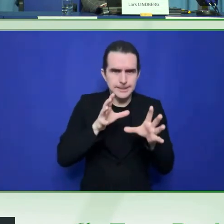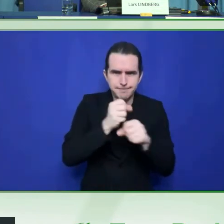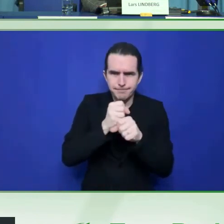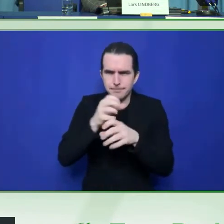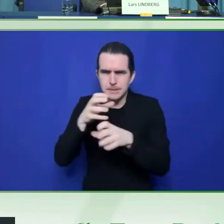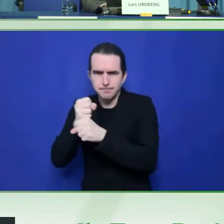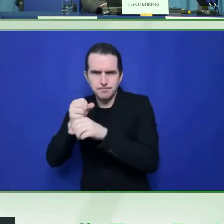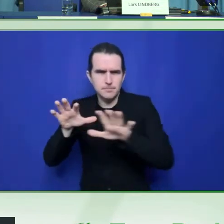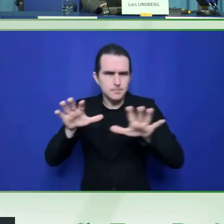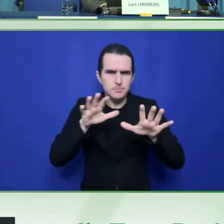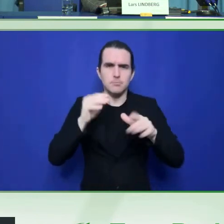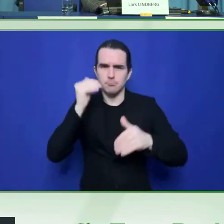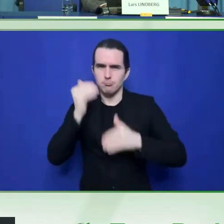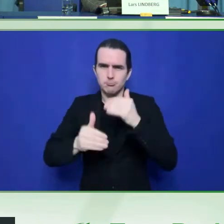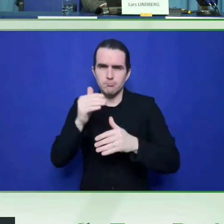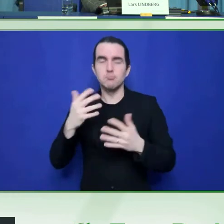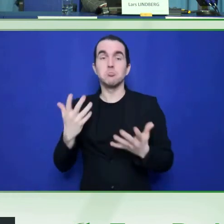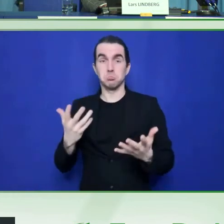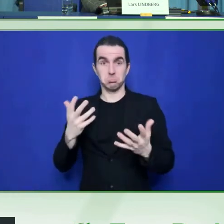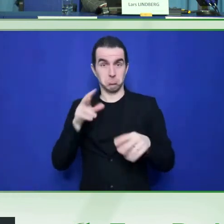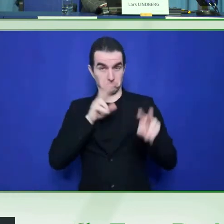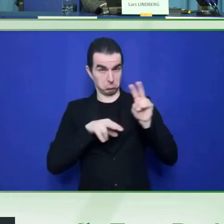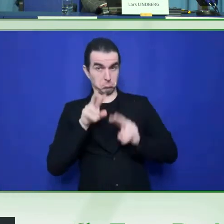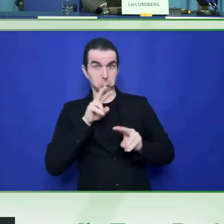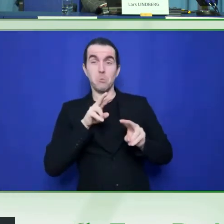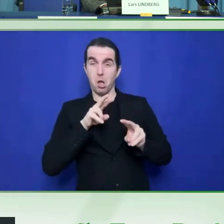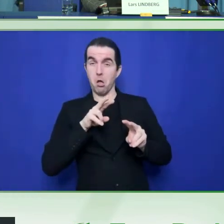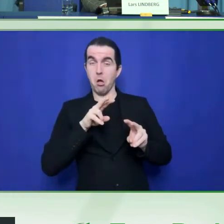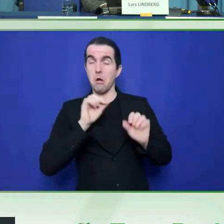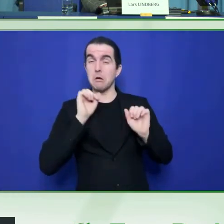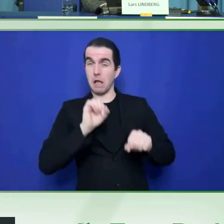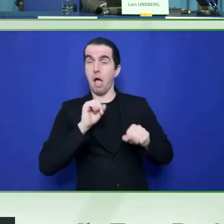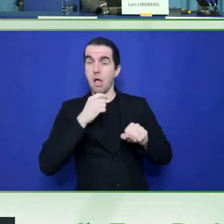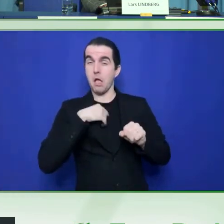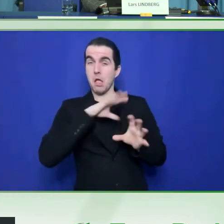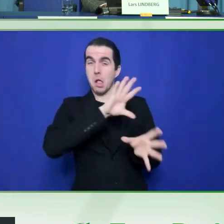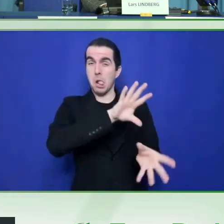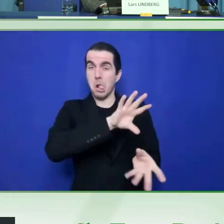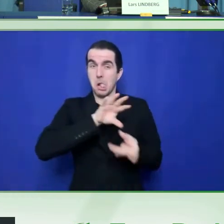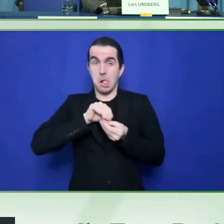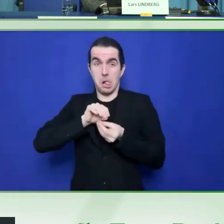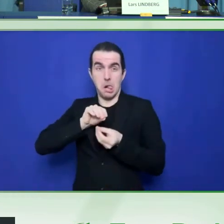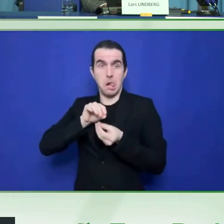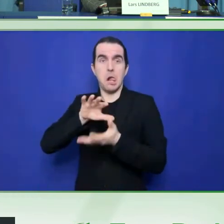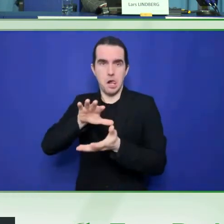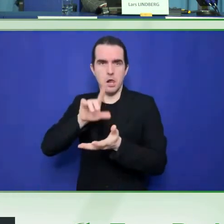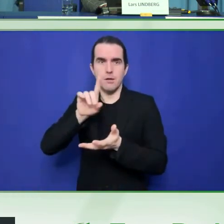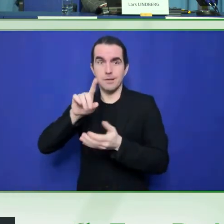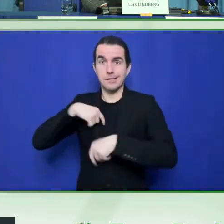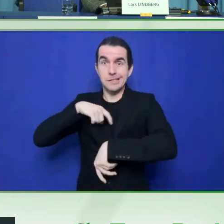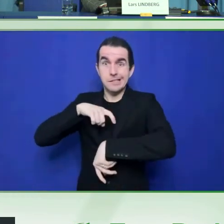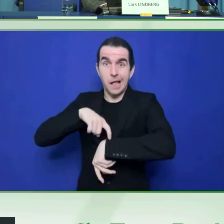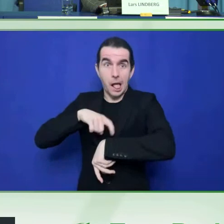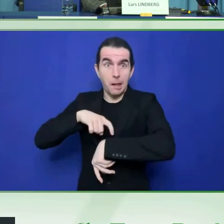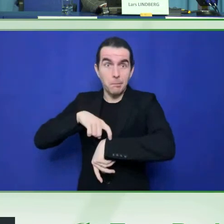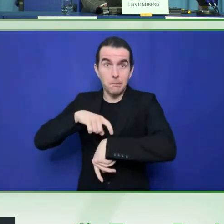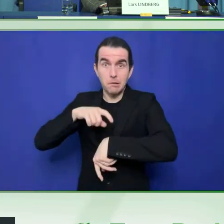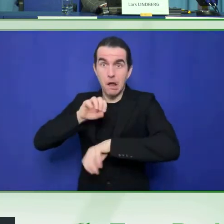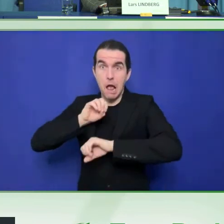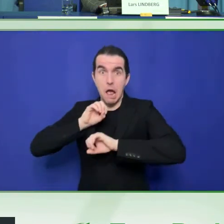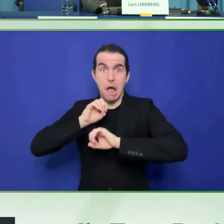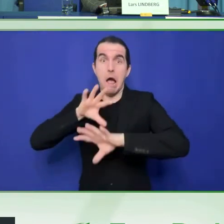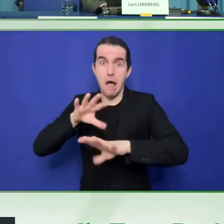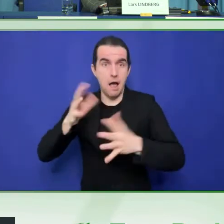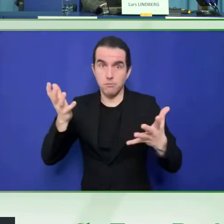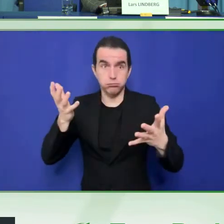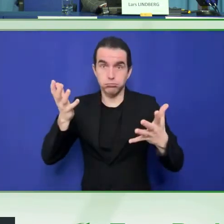contact both for employers, employees, and experts who are working on it. And that is something we have to